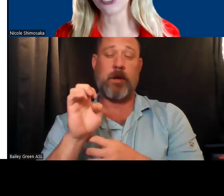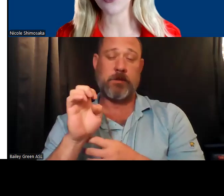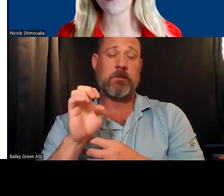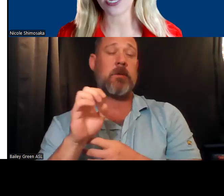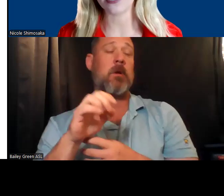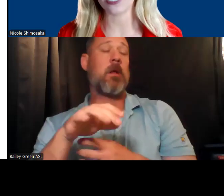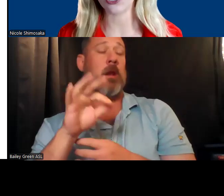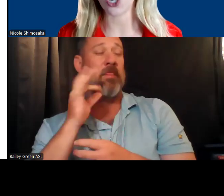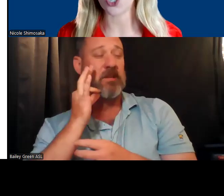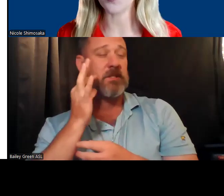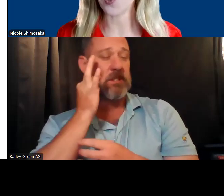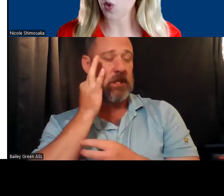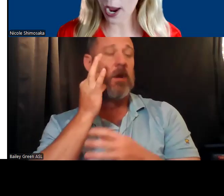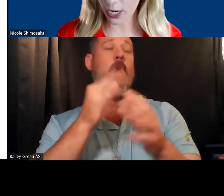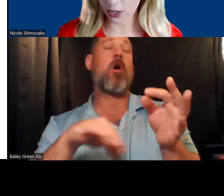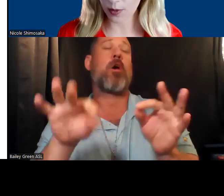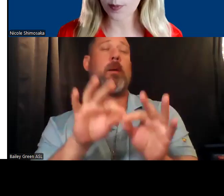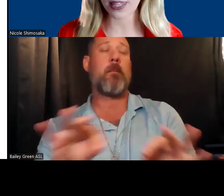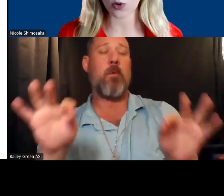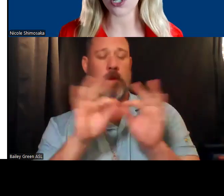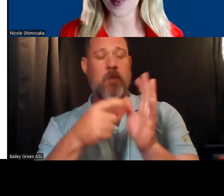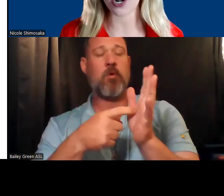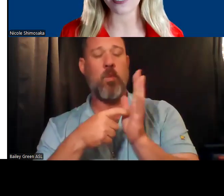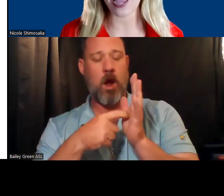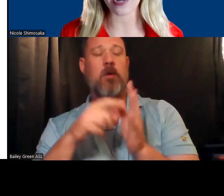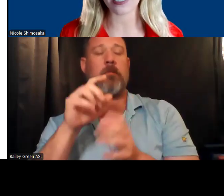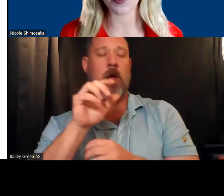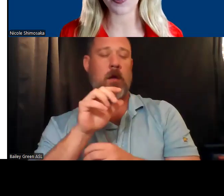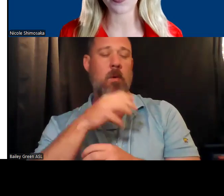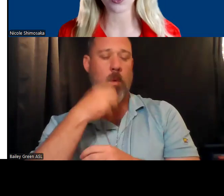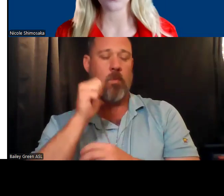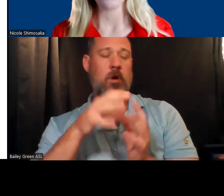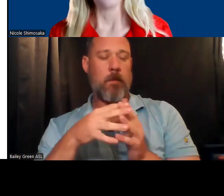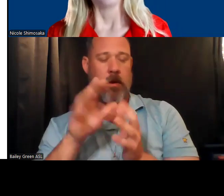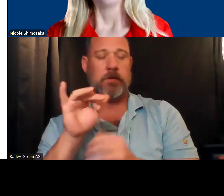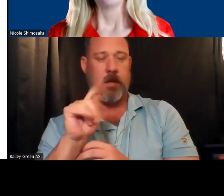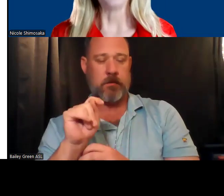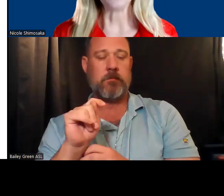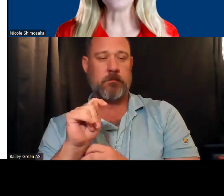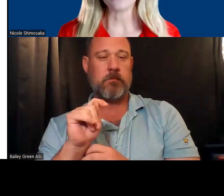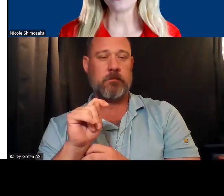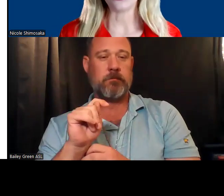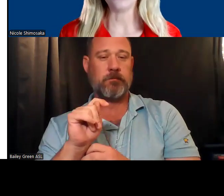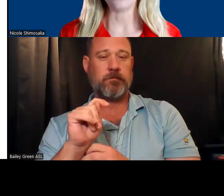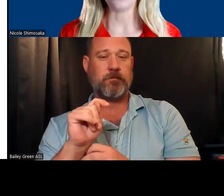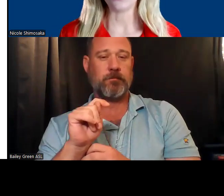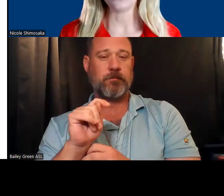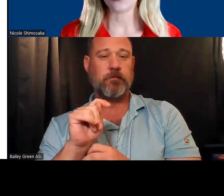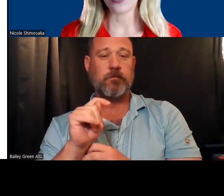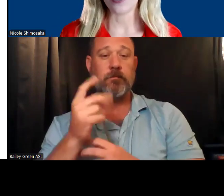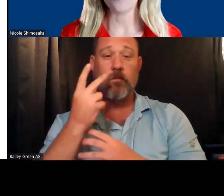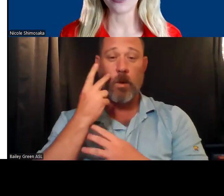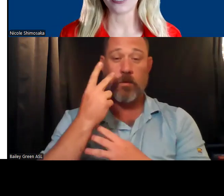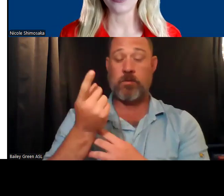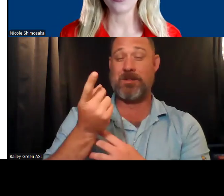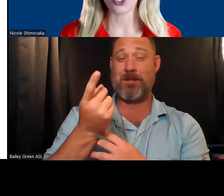and geographic isolation are required by the Older Americans Act. You can see here in the charts that we